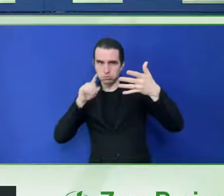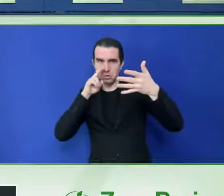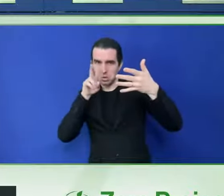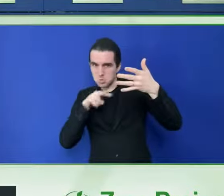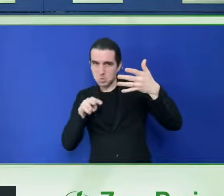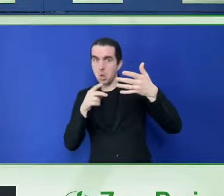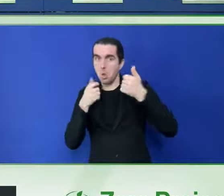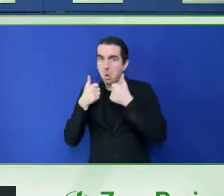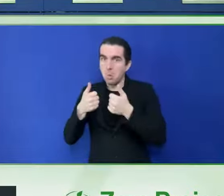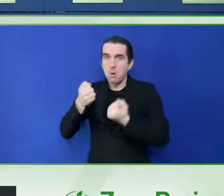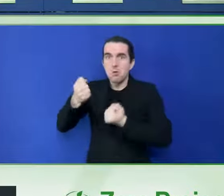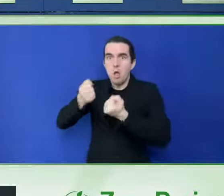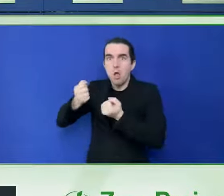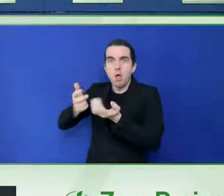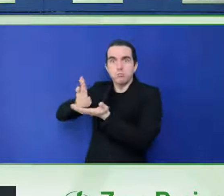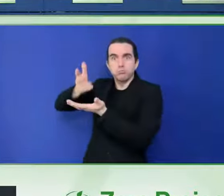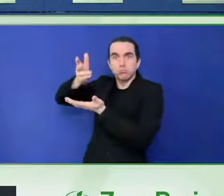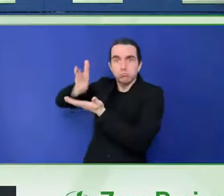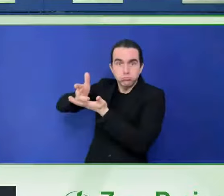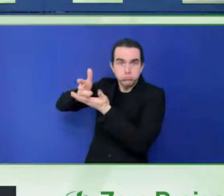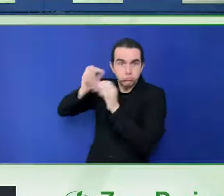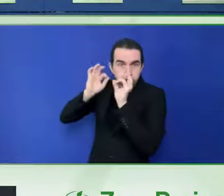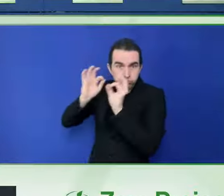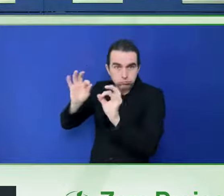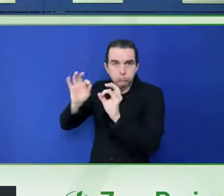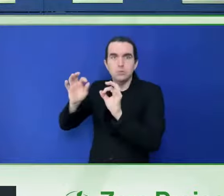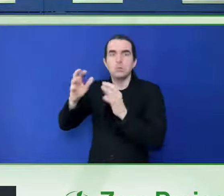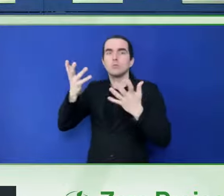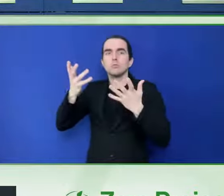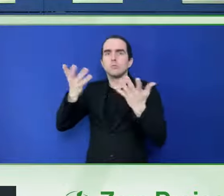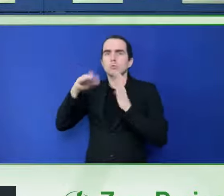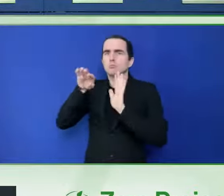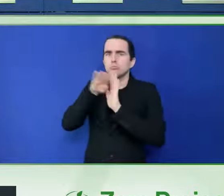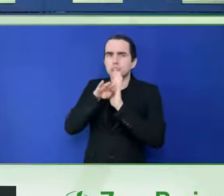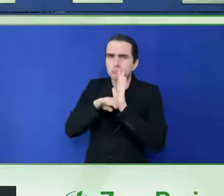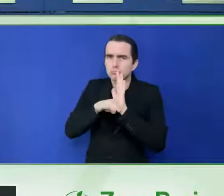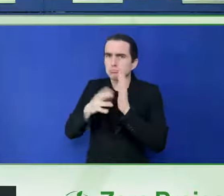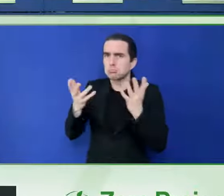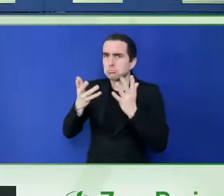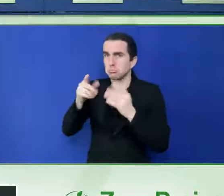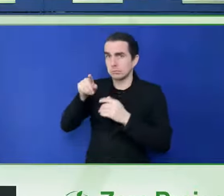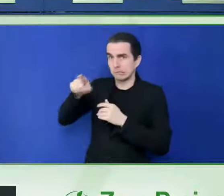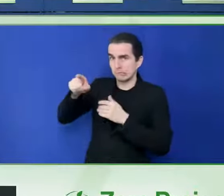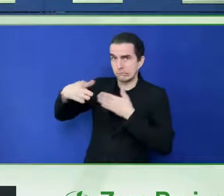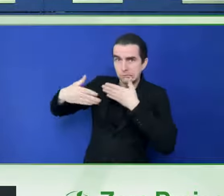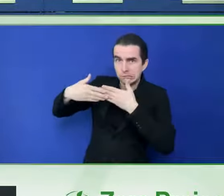pointers. And it will show what the entrance is like, what the reception area is like,